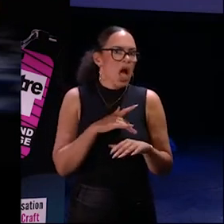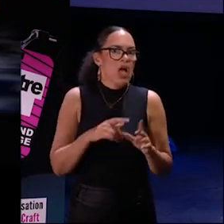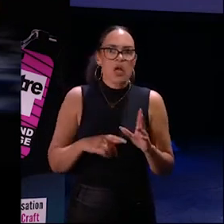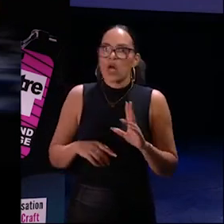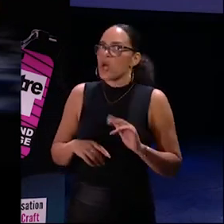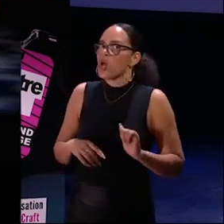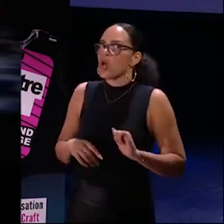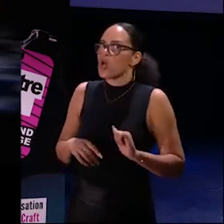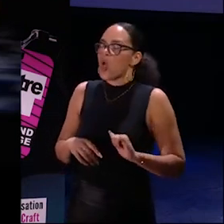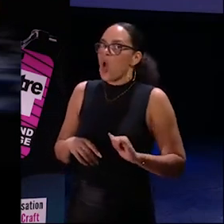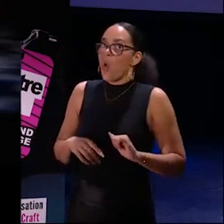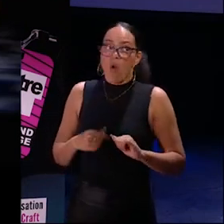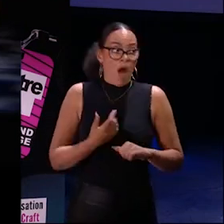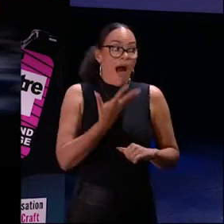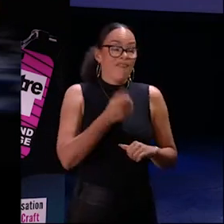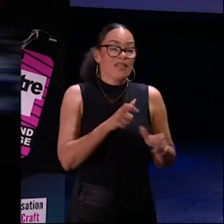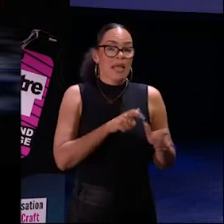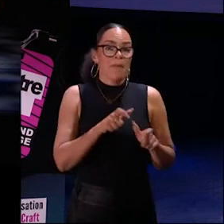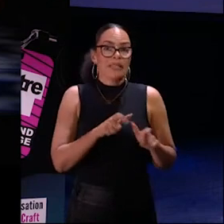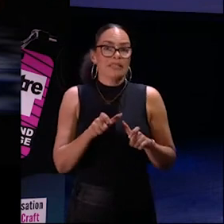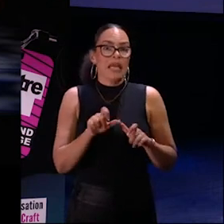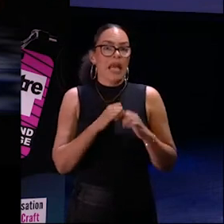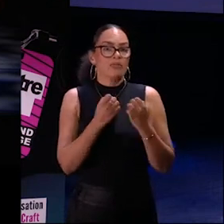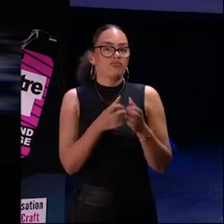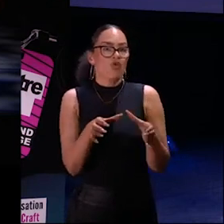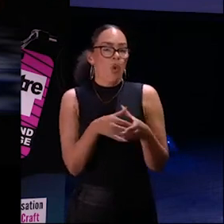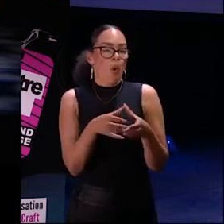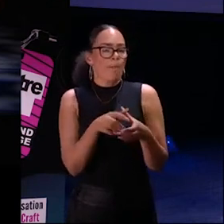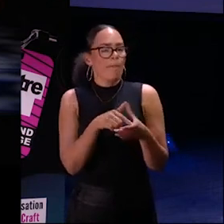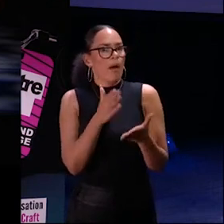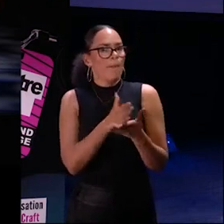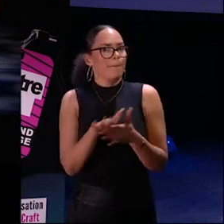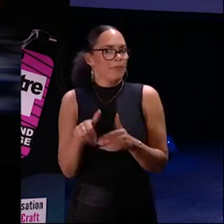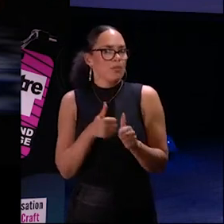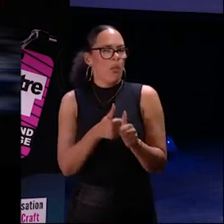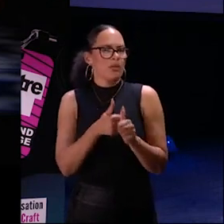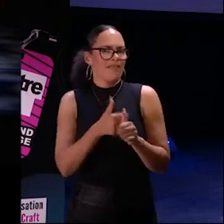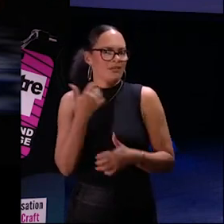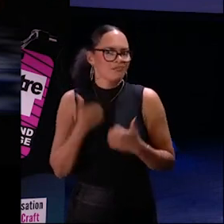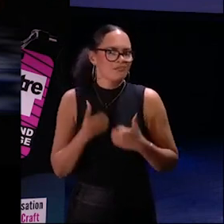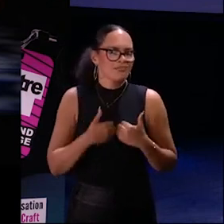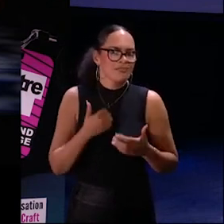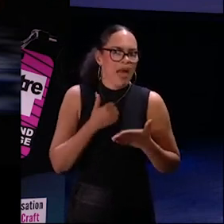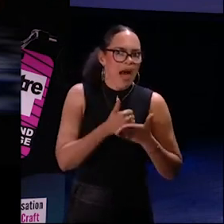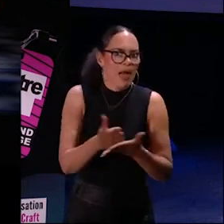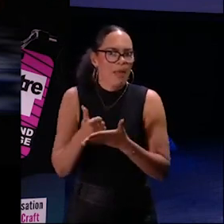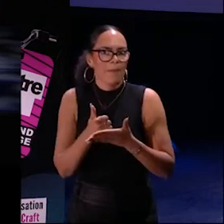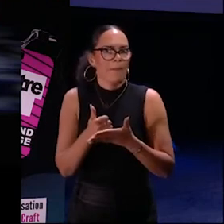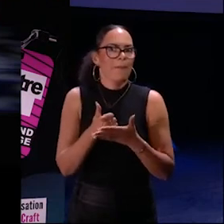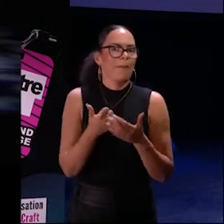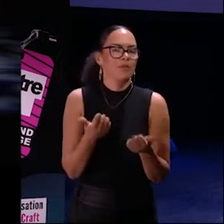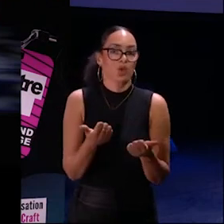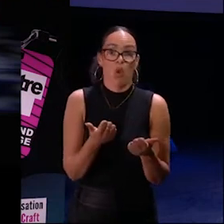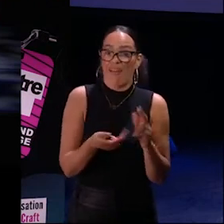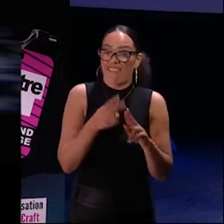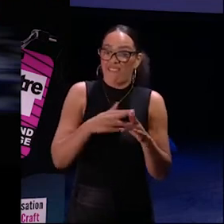everyone. they have a sustainability working group, which is very supportive and really keen to, you know, help everybody sort of think about things. So if you